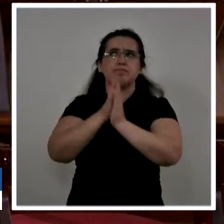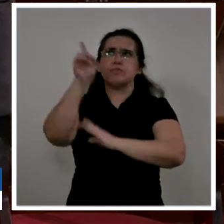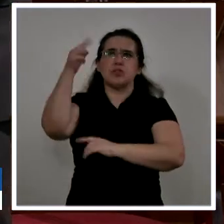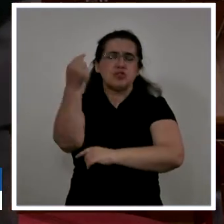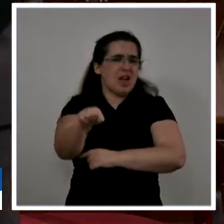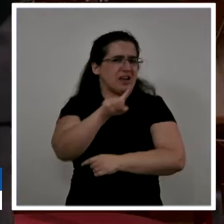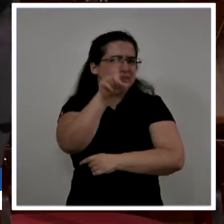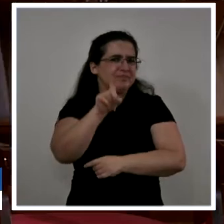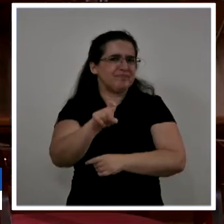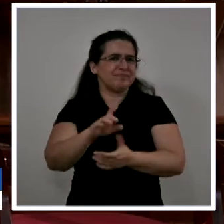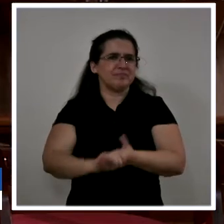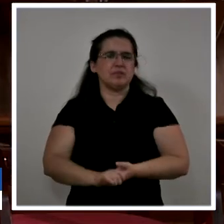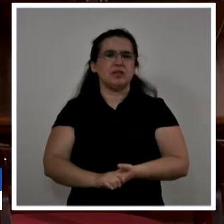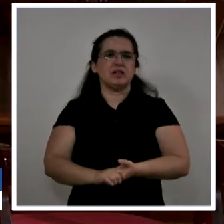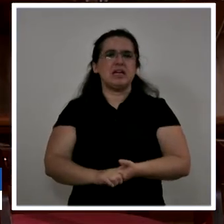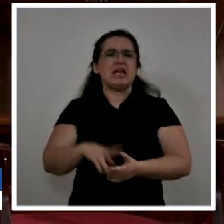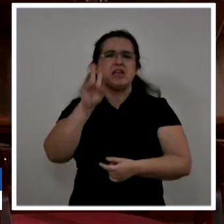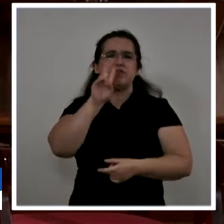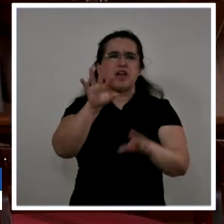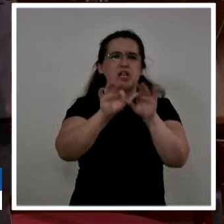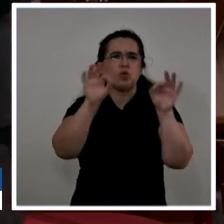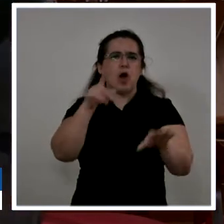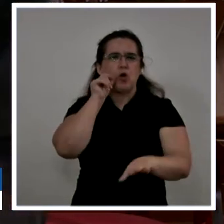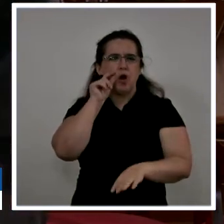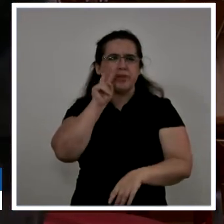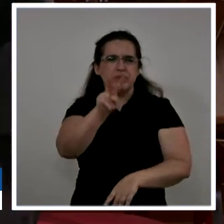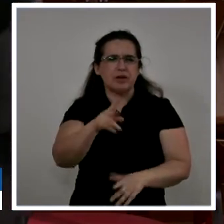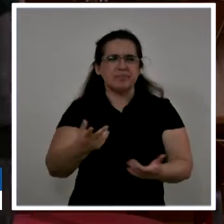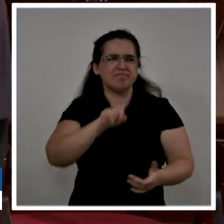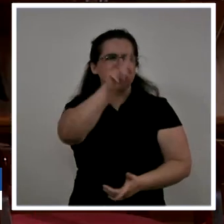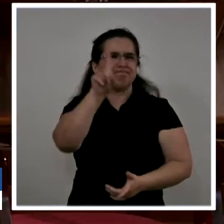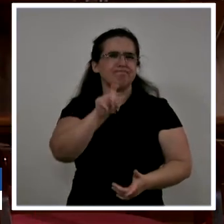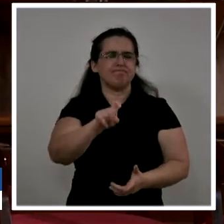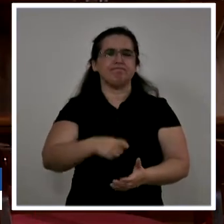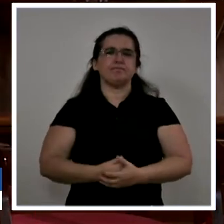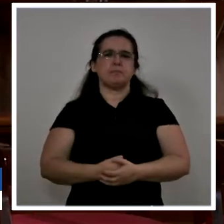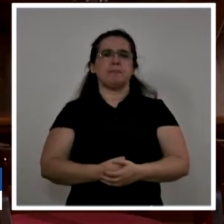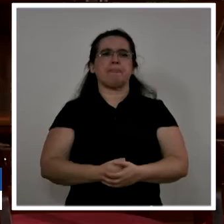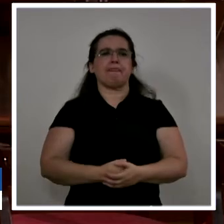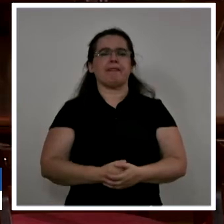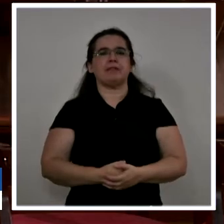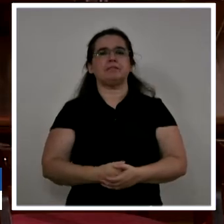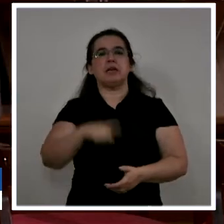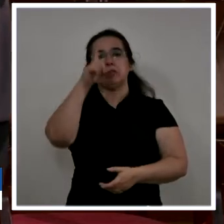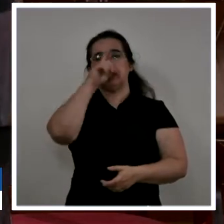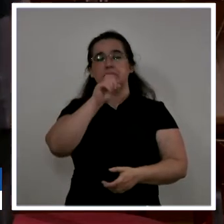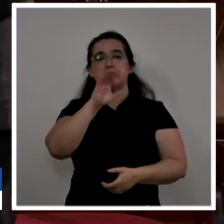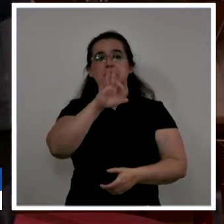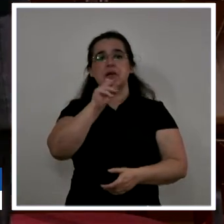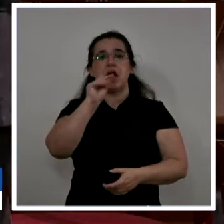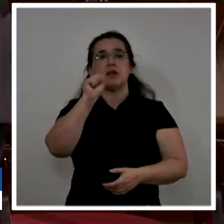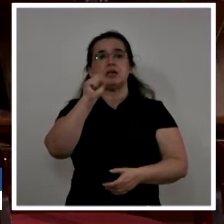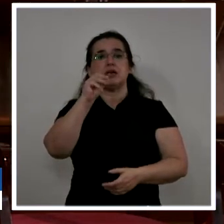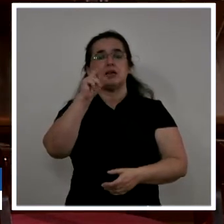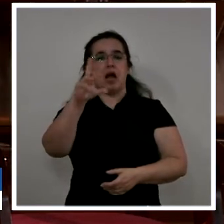sees? E será que ele vê como o homem vê? Do you remember Hagar? Lembram-se de Agar? She was the